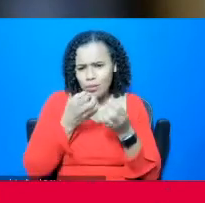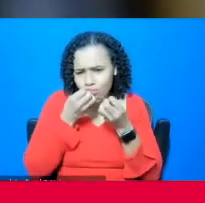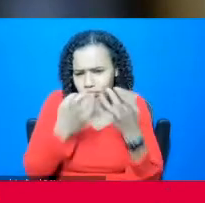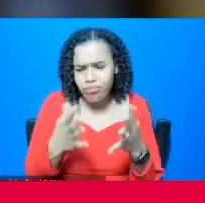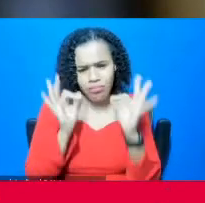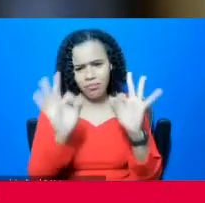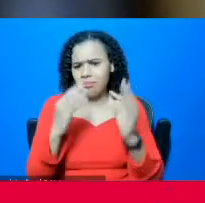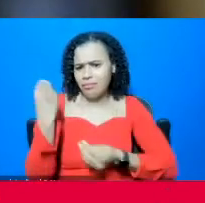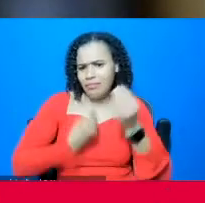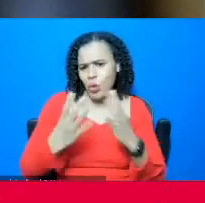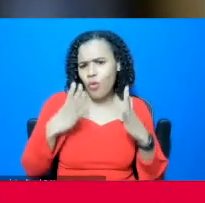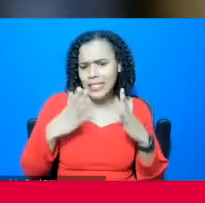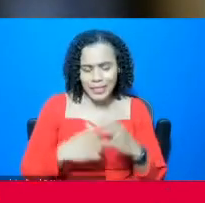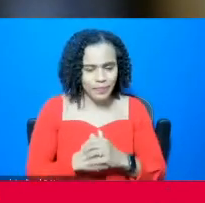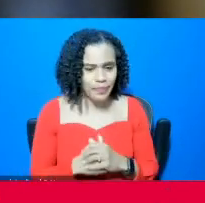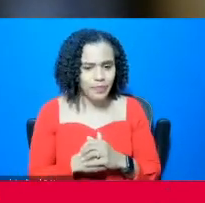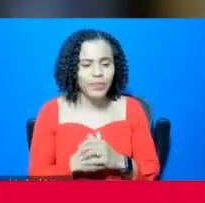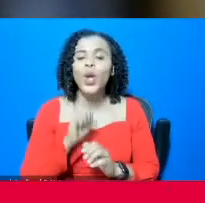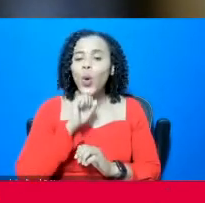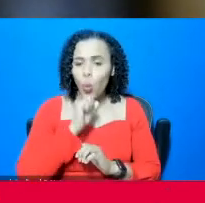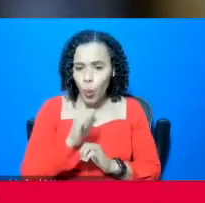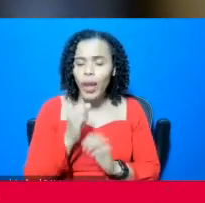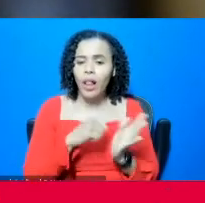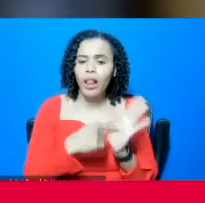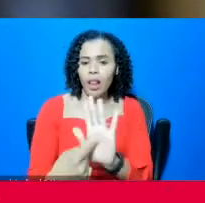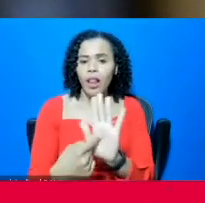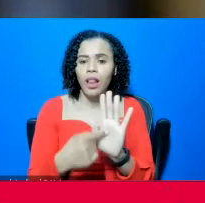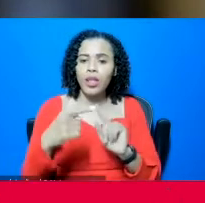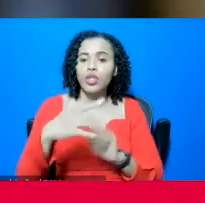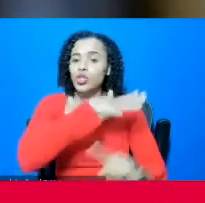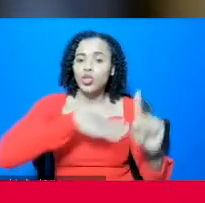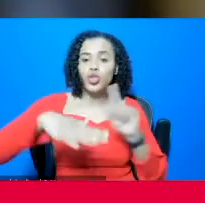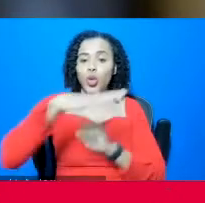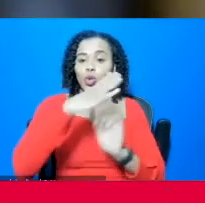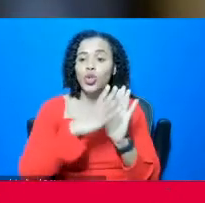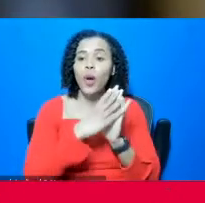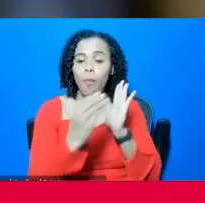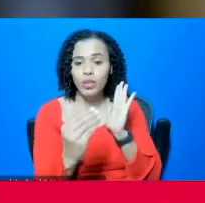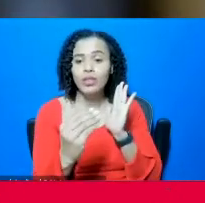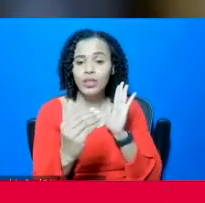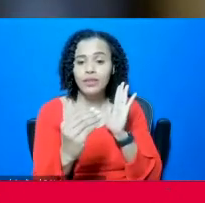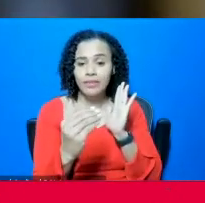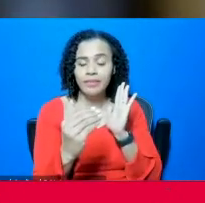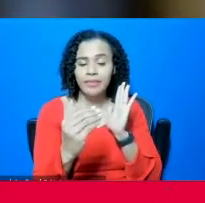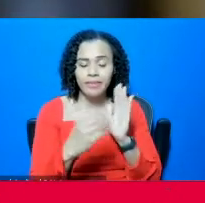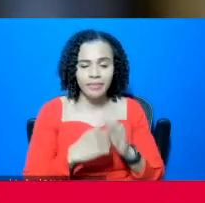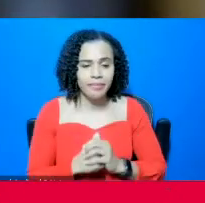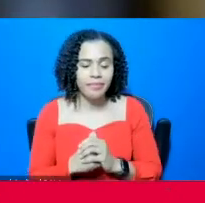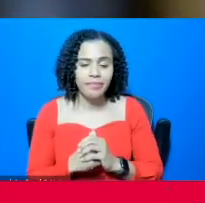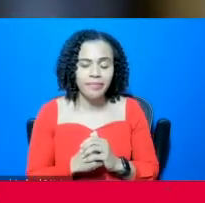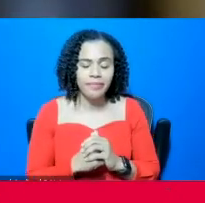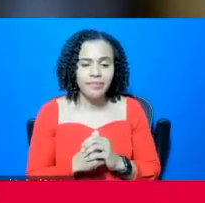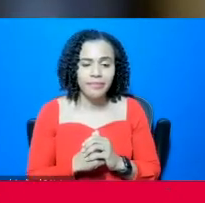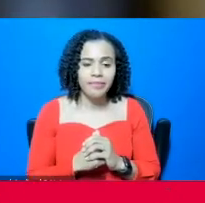fellow panelists. I'm going to be mentioning the social model in this sort of opening spiel, as it were,